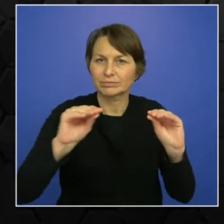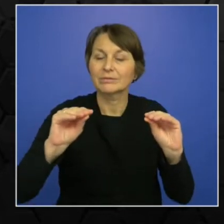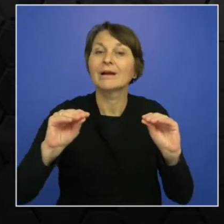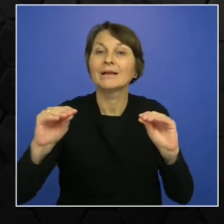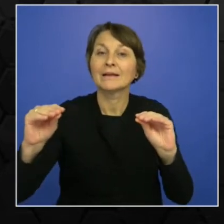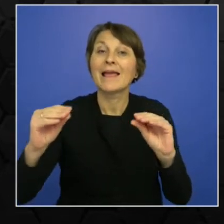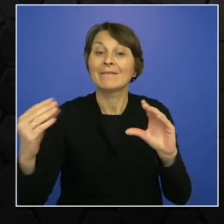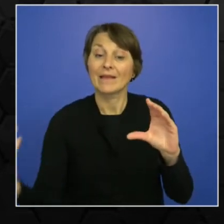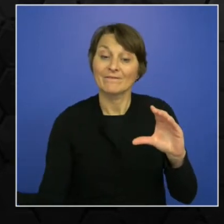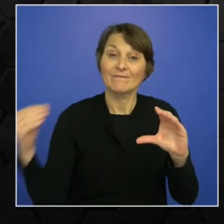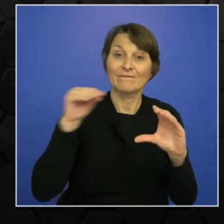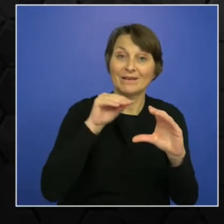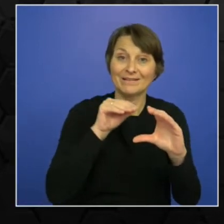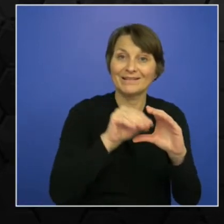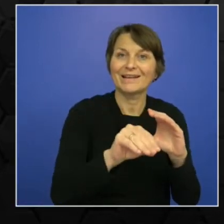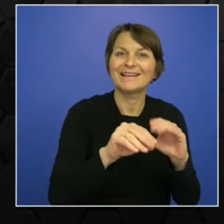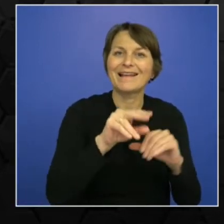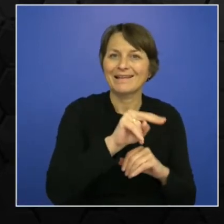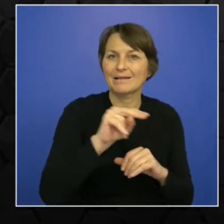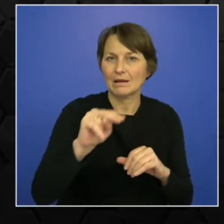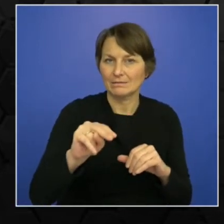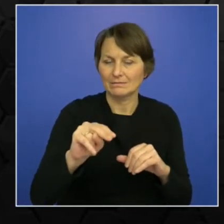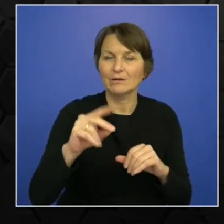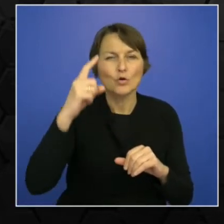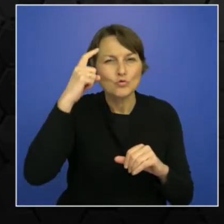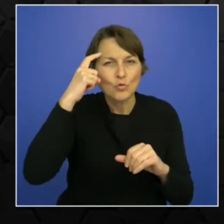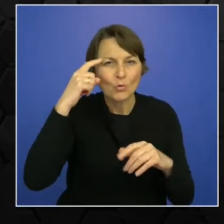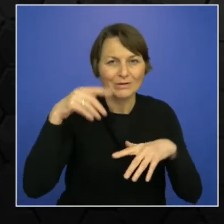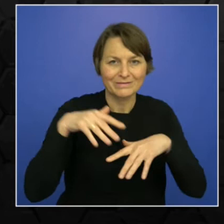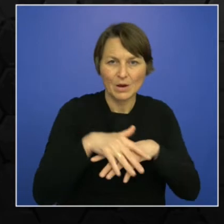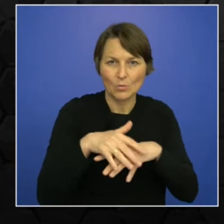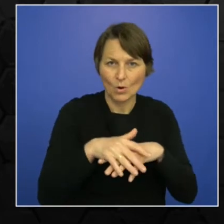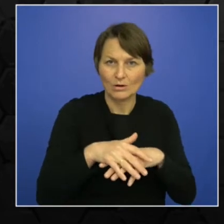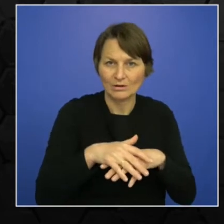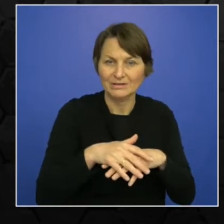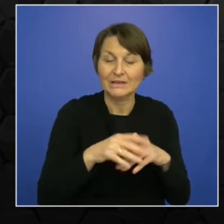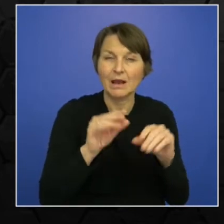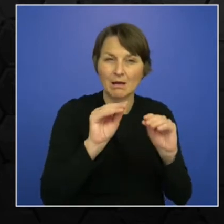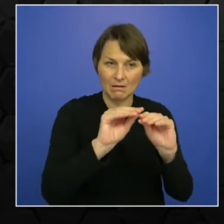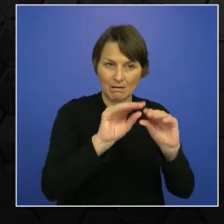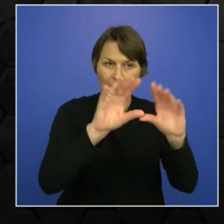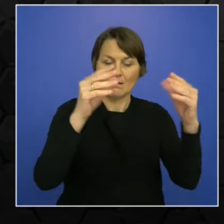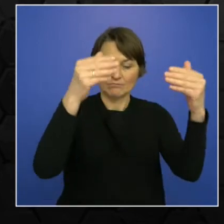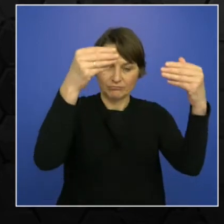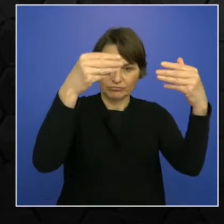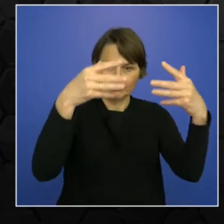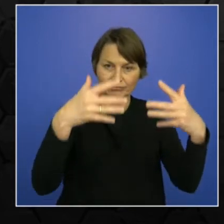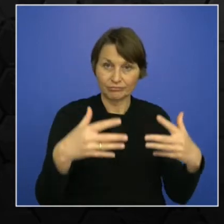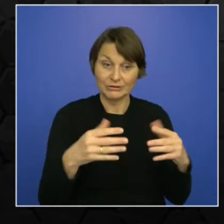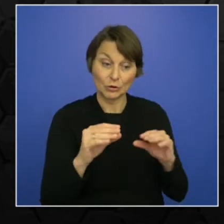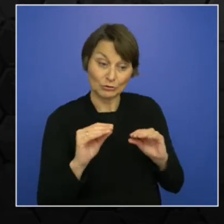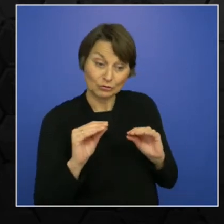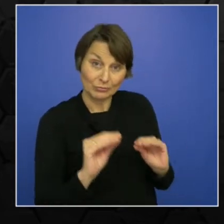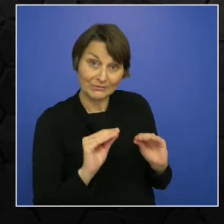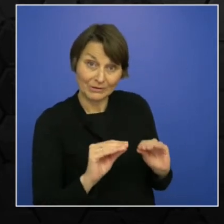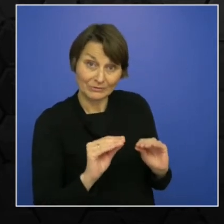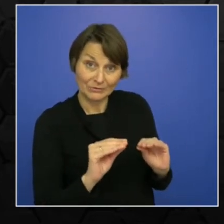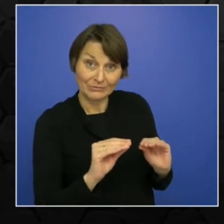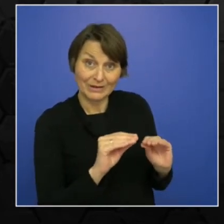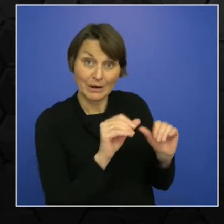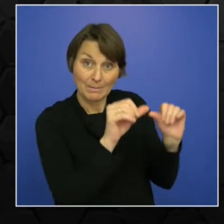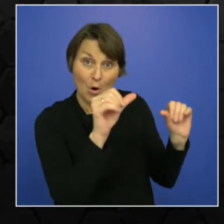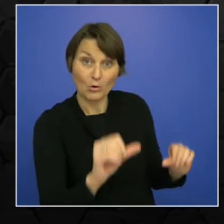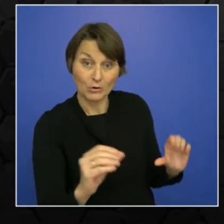be the fast GRNN in this case. And this, after training, we give the weighted parameters to